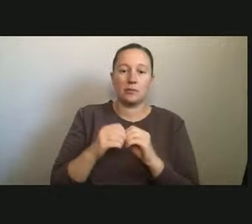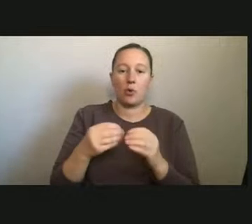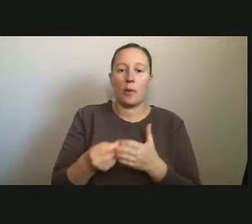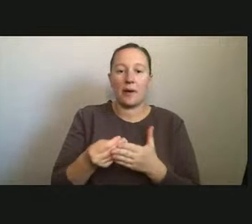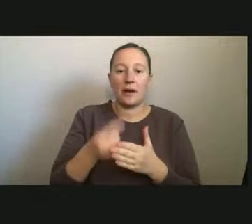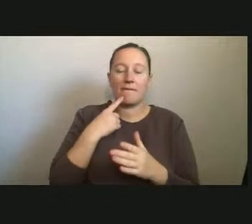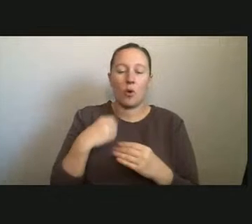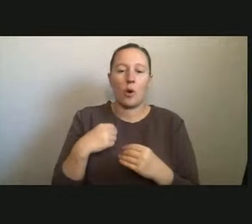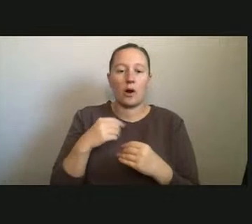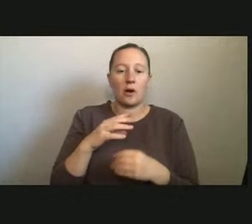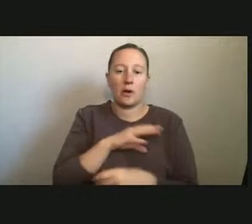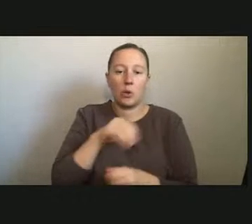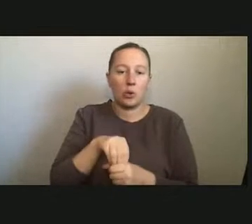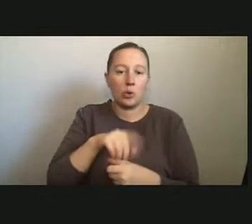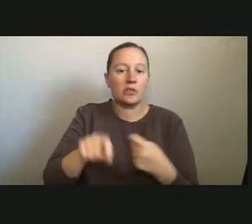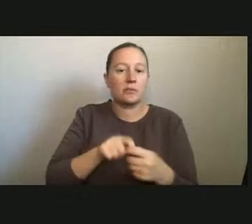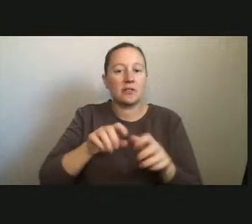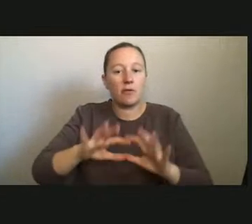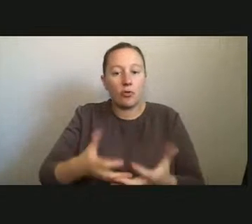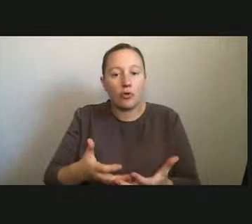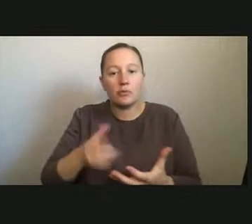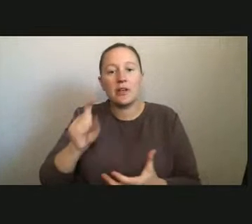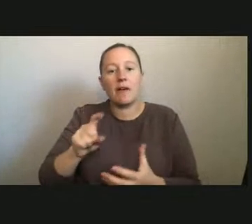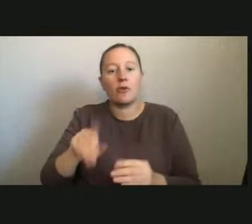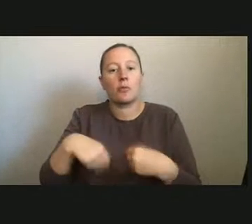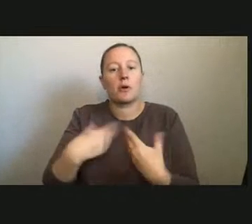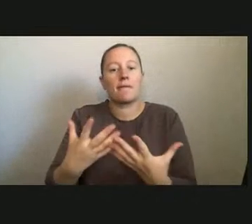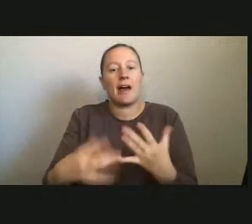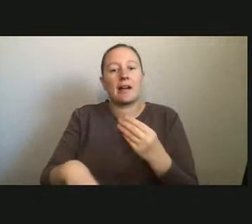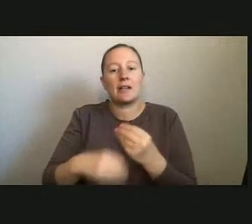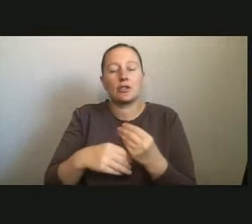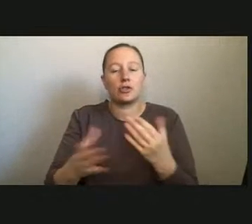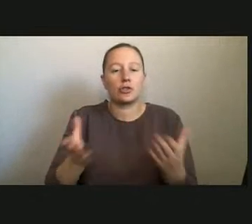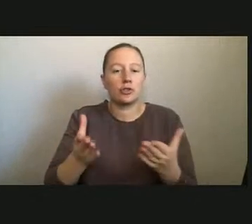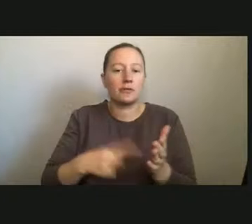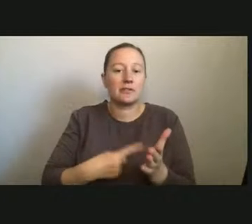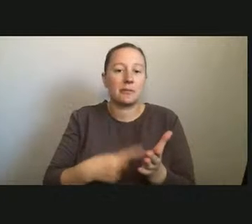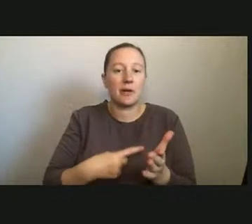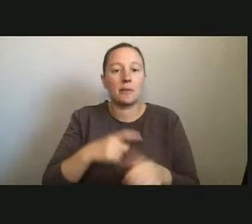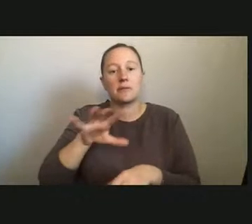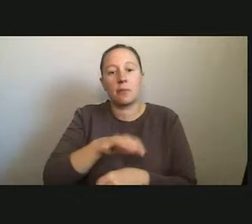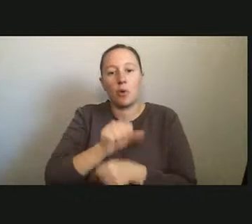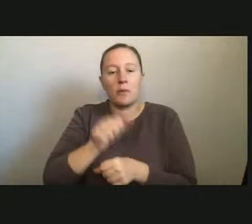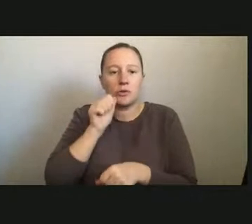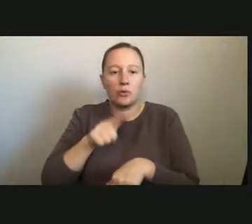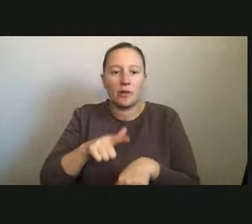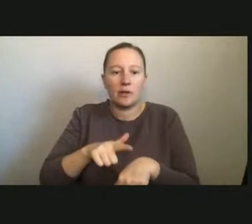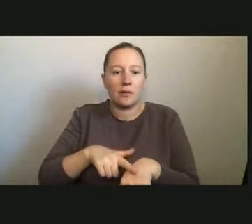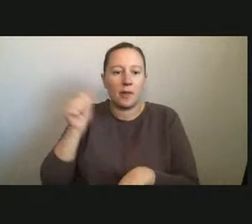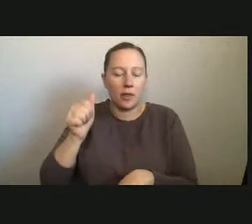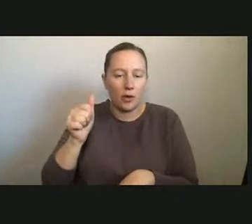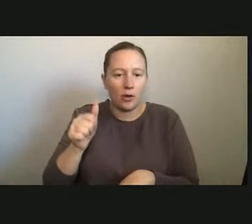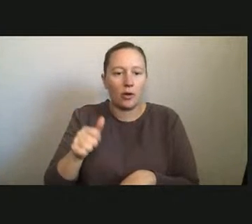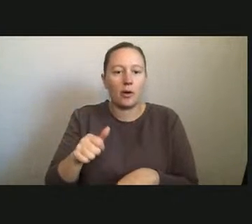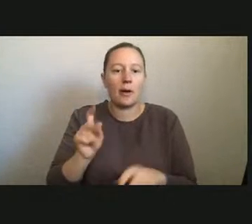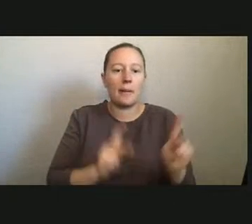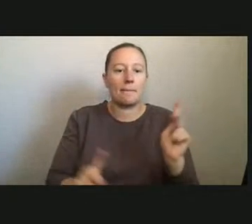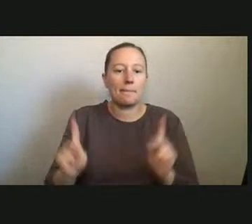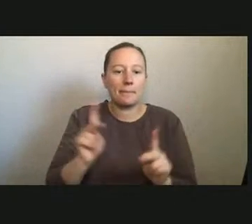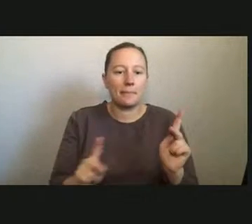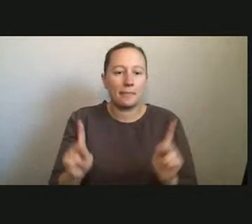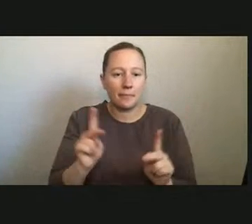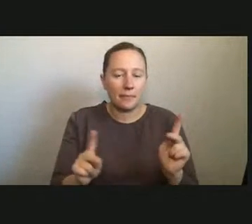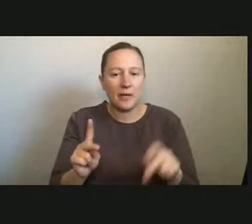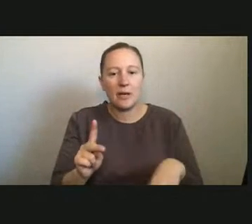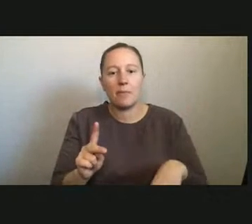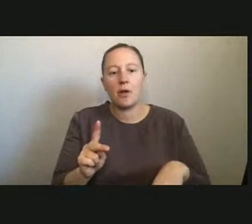provide additional services. Sometimes appointments may take a little more time. For example, if you're working with individuals with cognitive impairment,